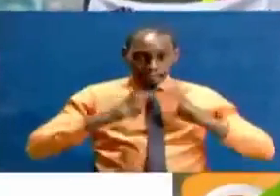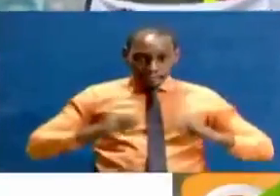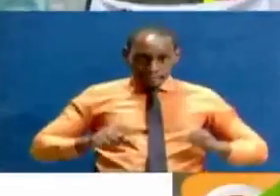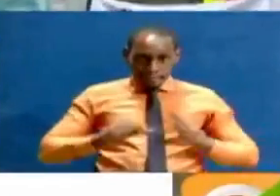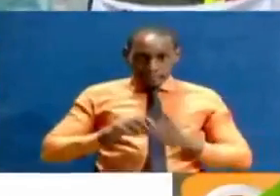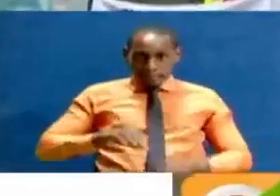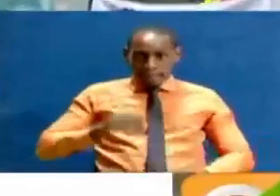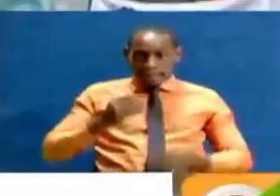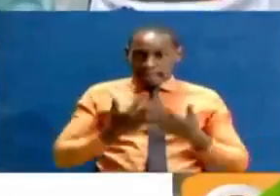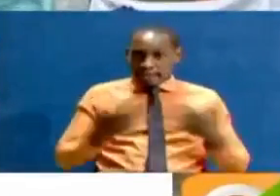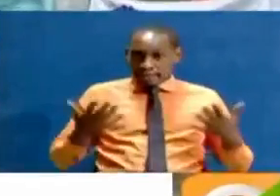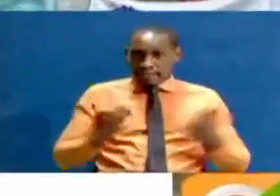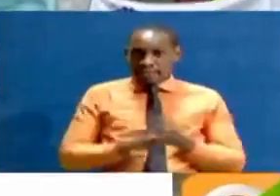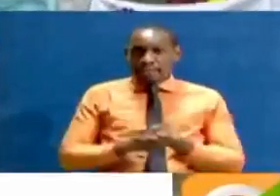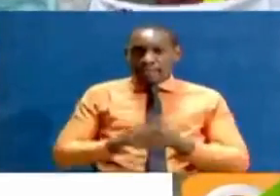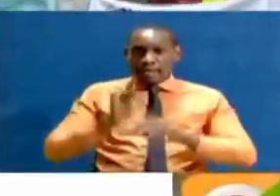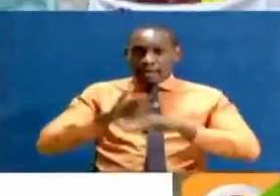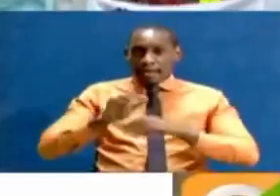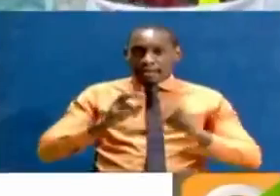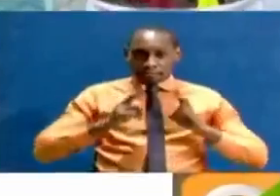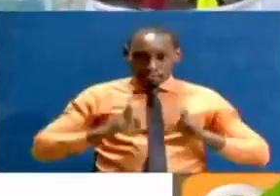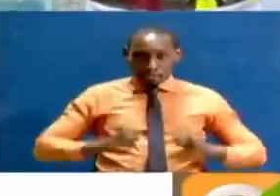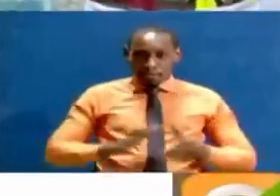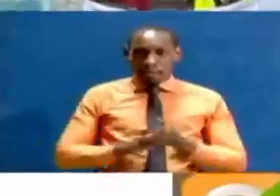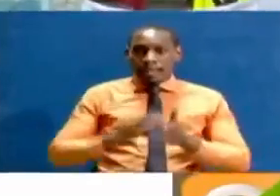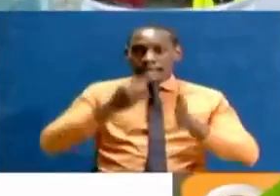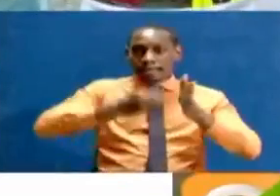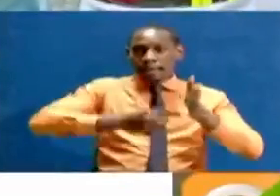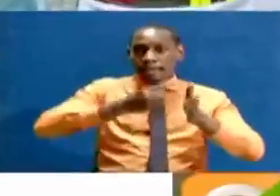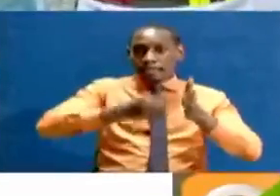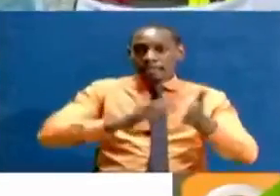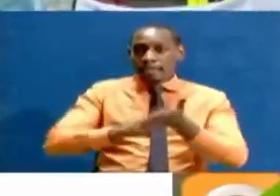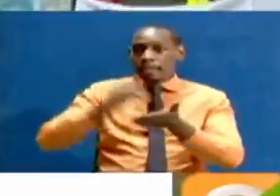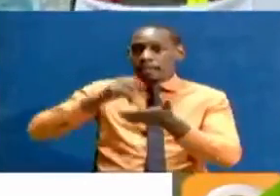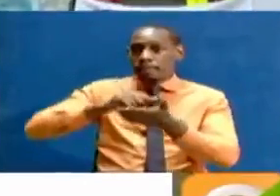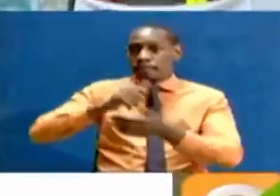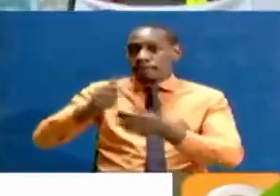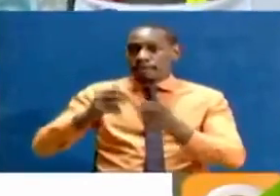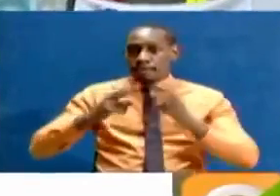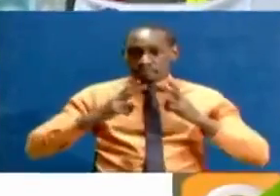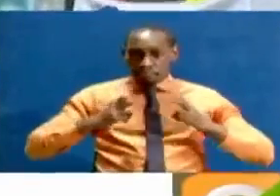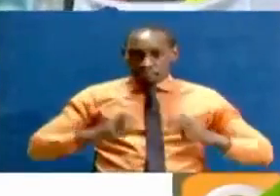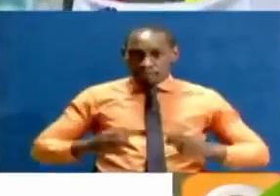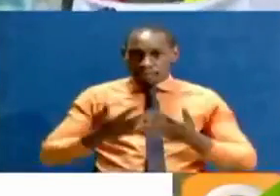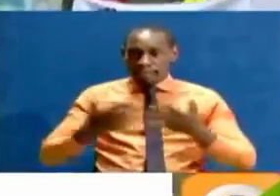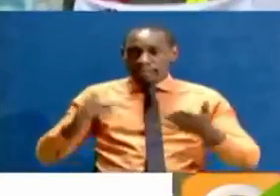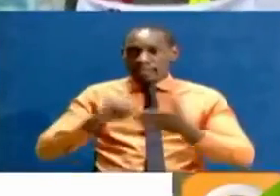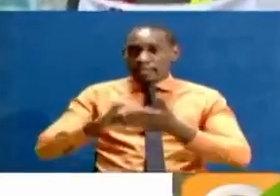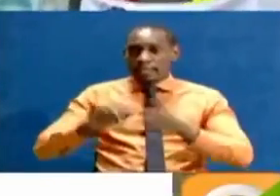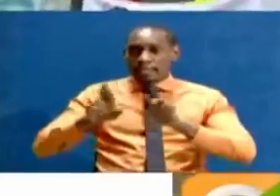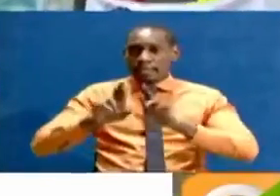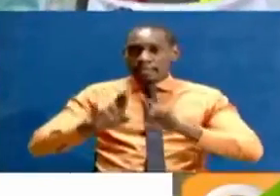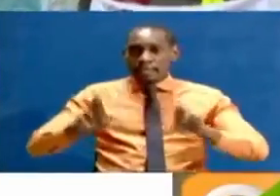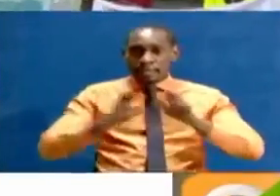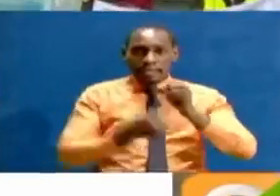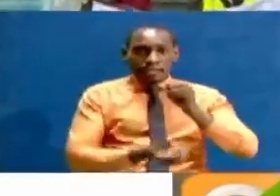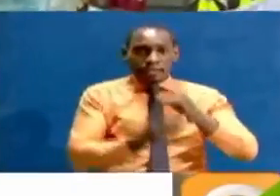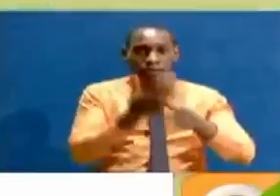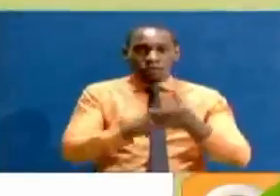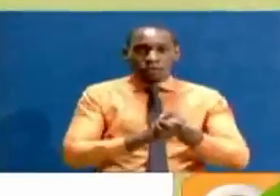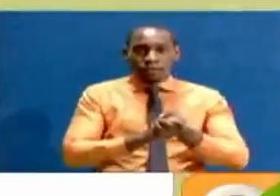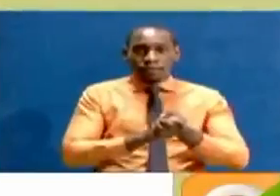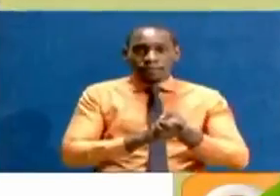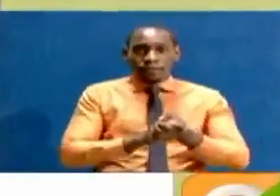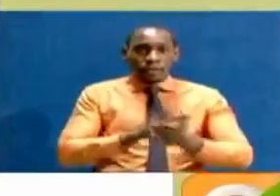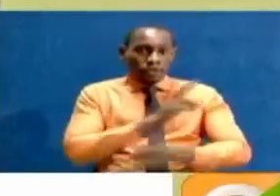diagnostic capacity for early detection. The cyclotron machine is part of other diagnostic machines set to be housed at the Integrated